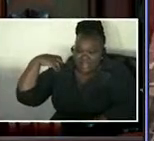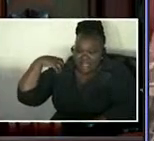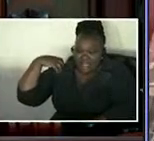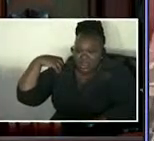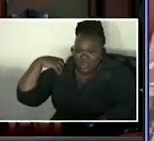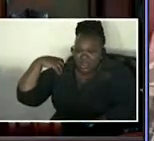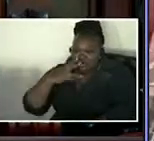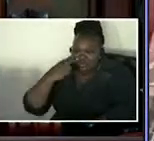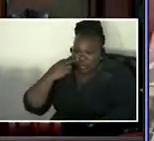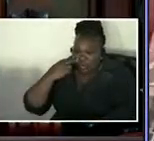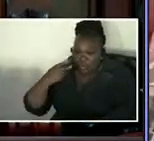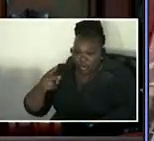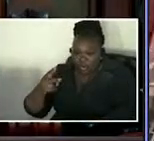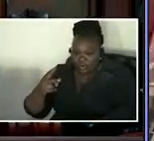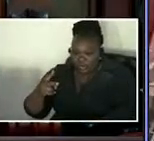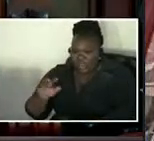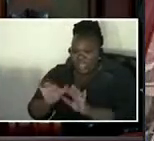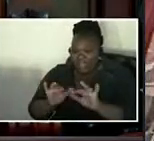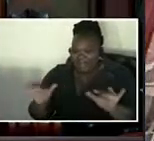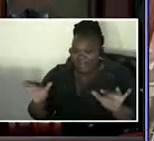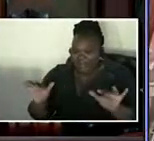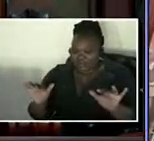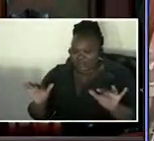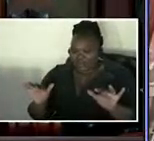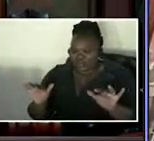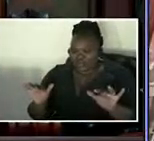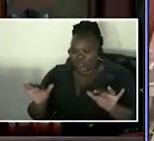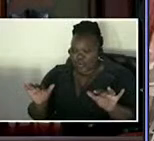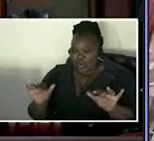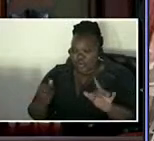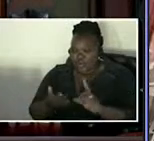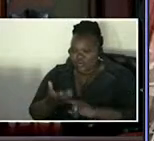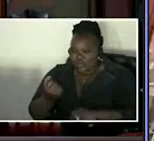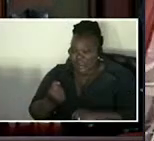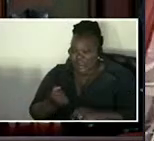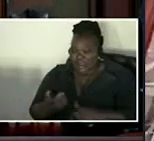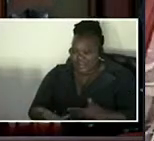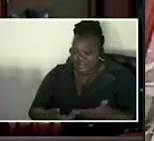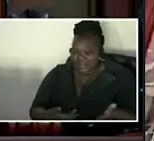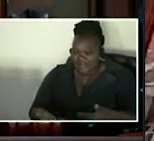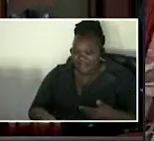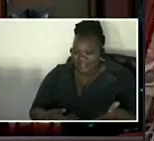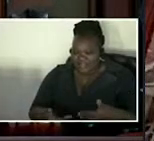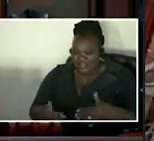whatever on daily basis patrolling service engine